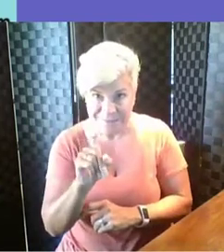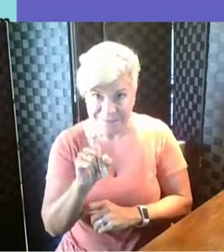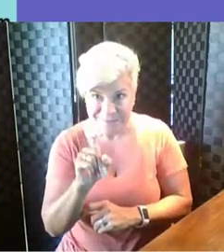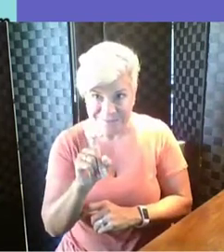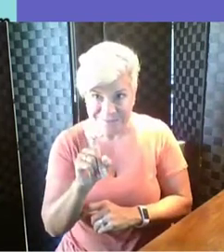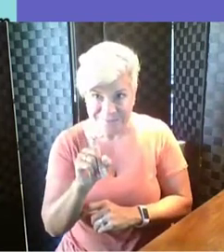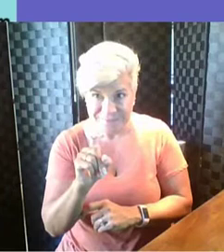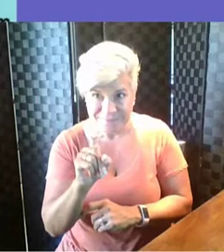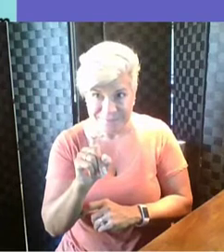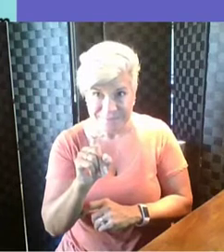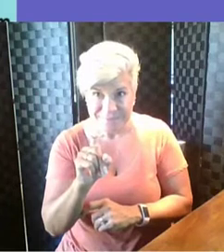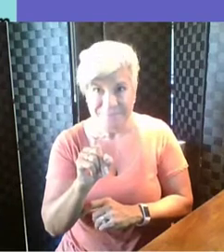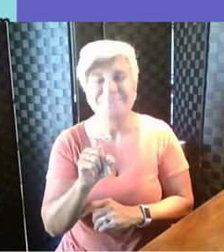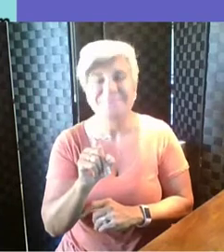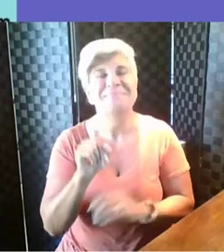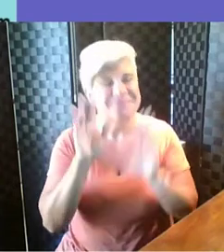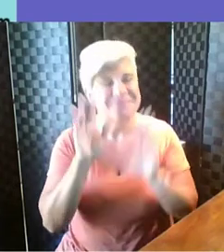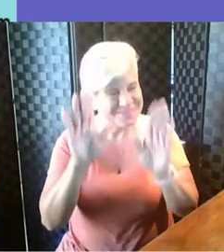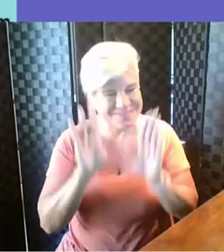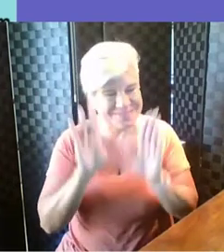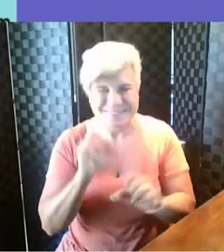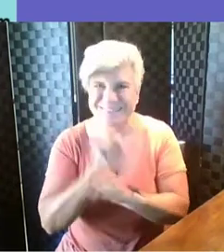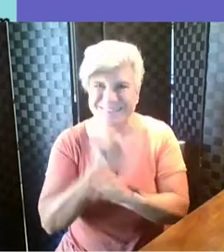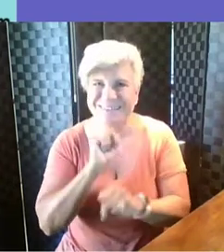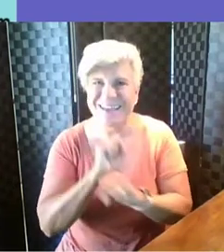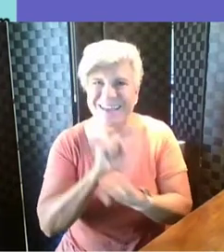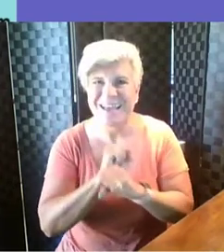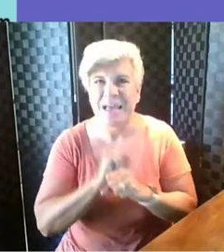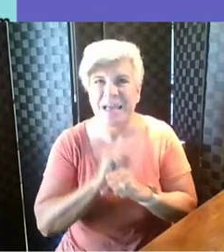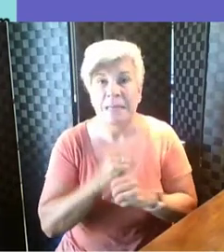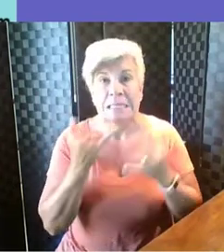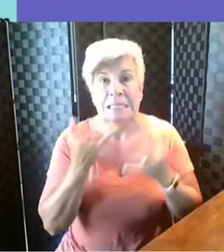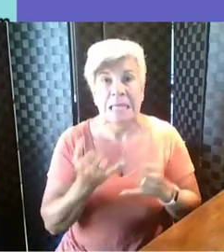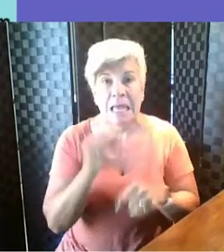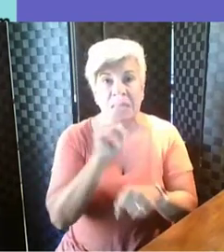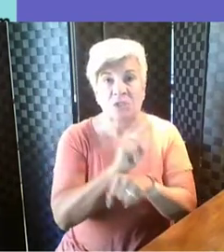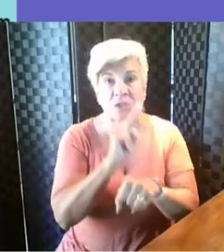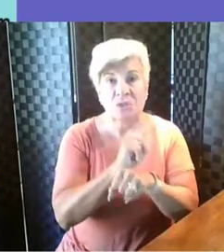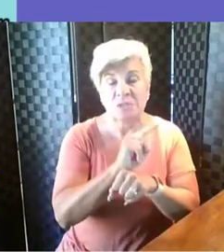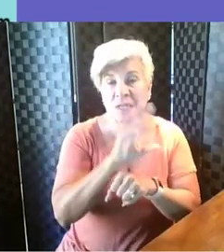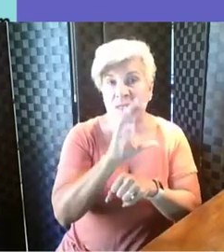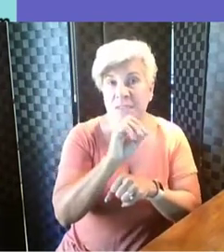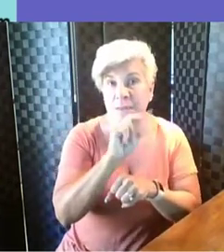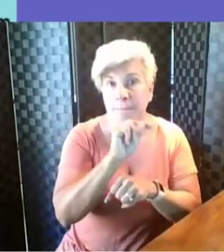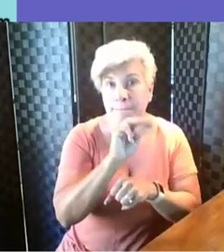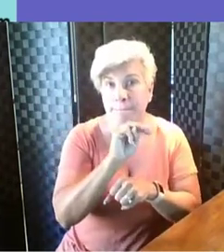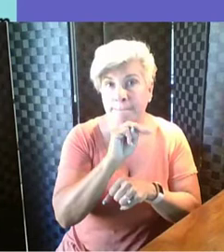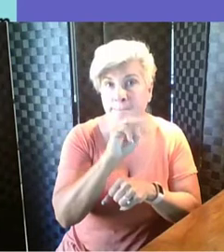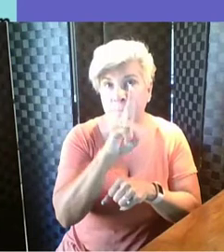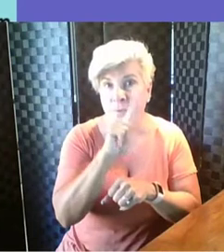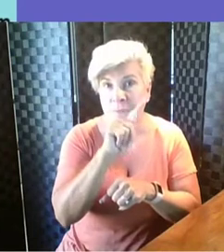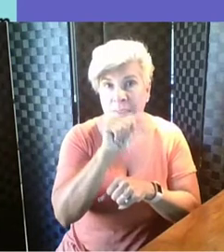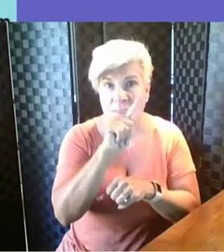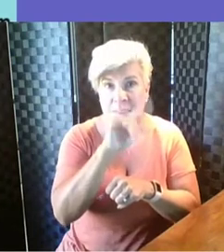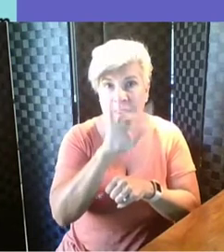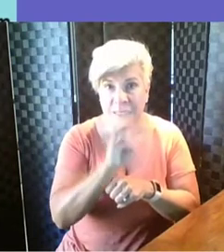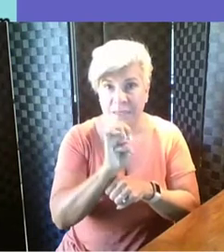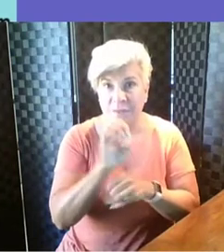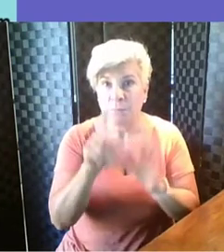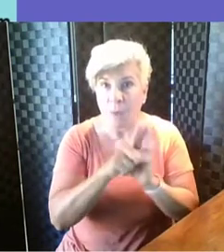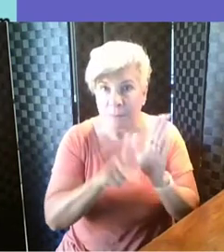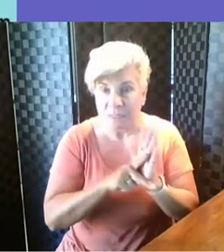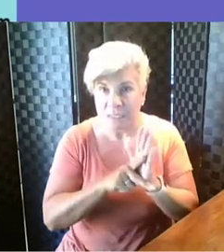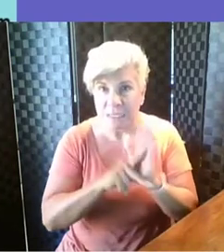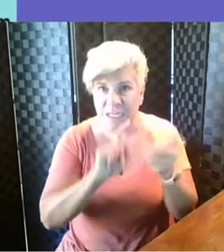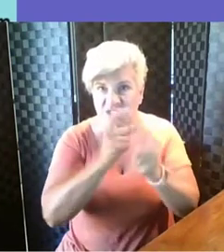6? Great job. Okay, now I'm going to use that commutative property and I'm going to rearrange